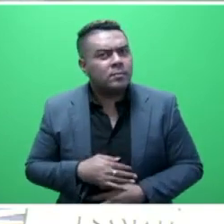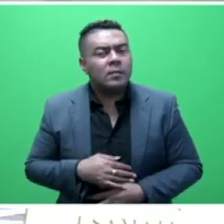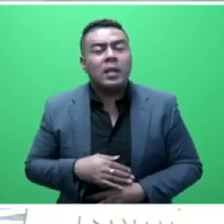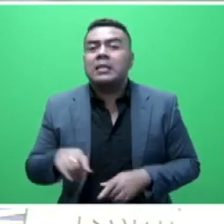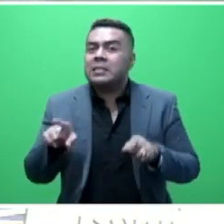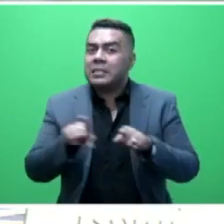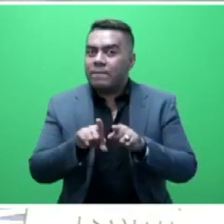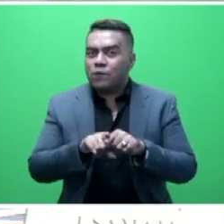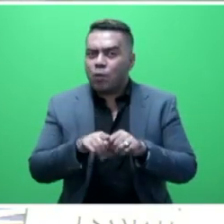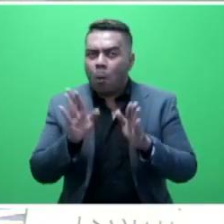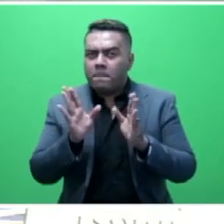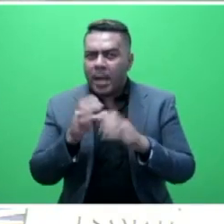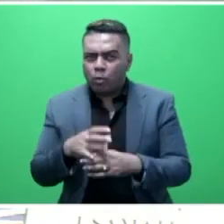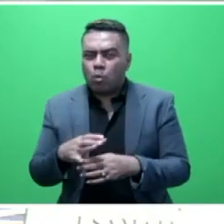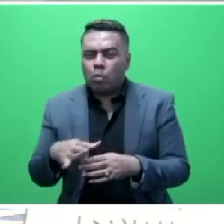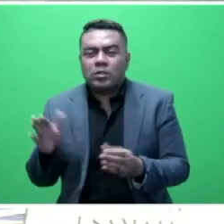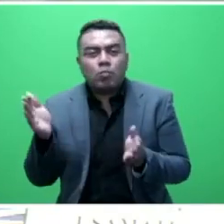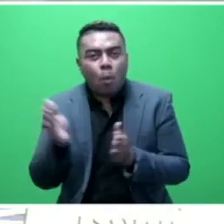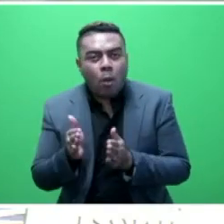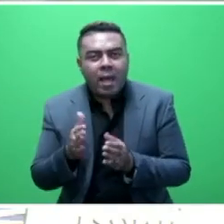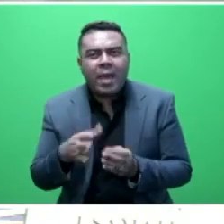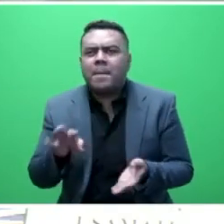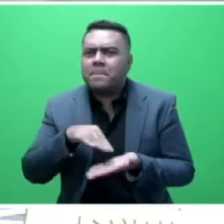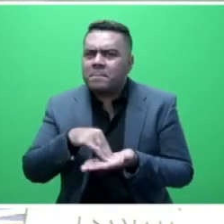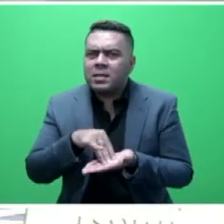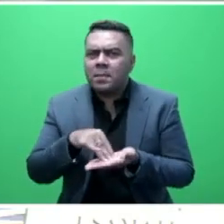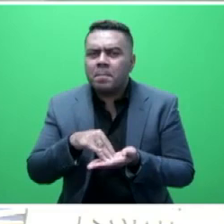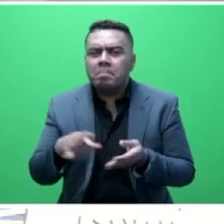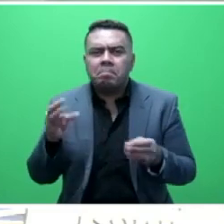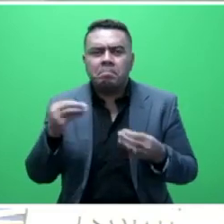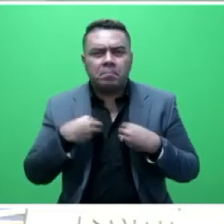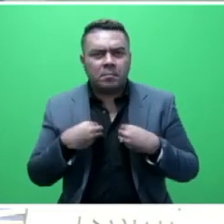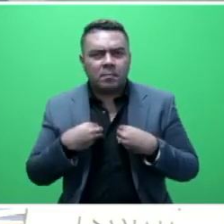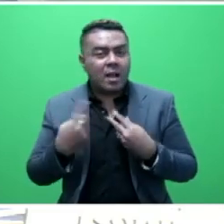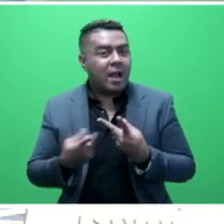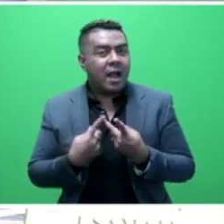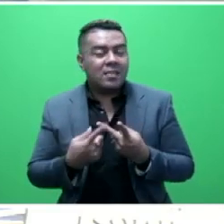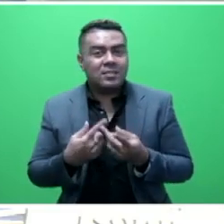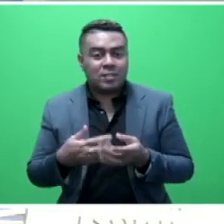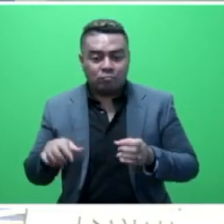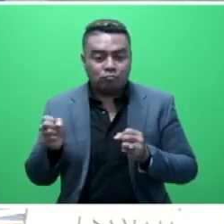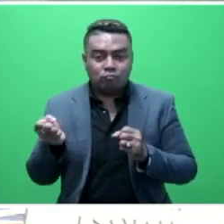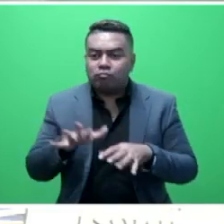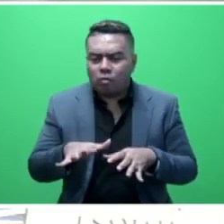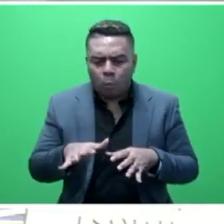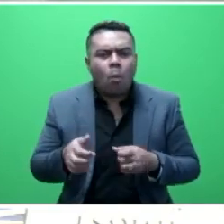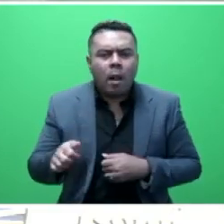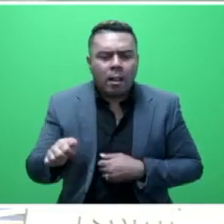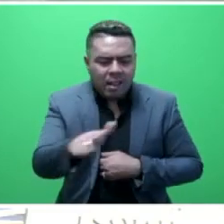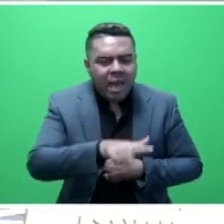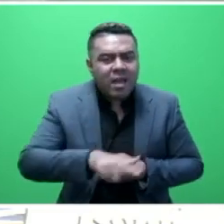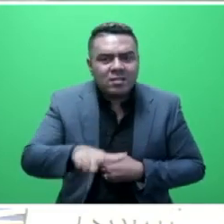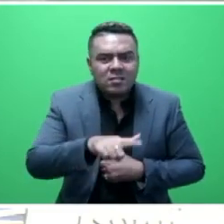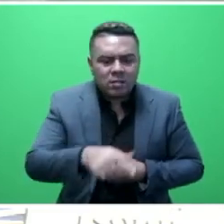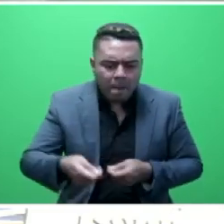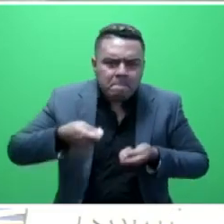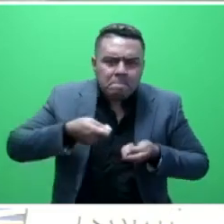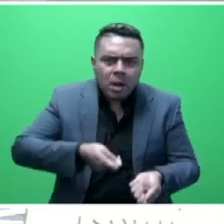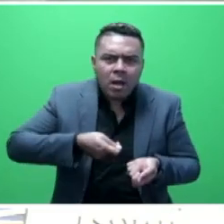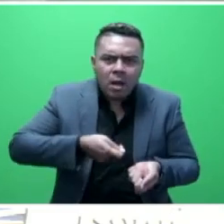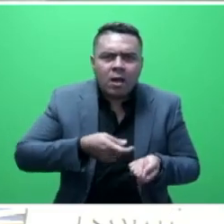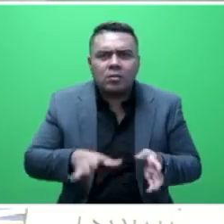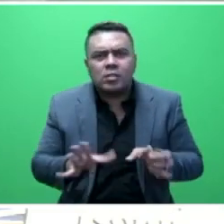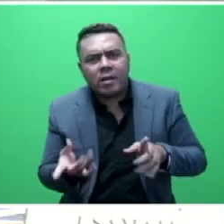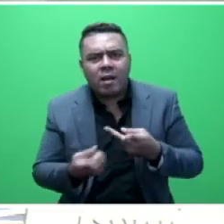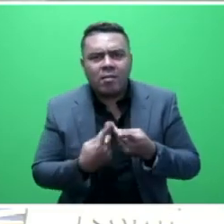micro, small, and medium enterprise loans. Others are turning to their land, planting produce to feed themselves, sustain their